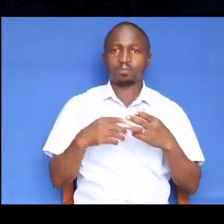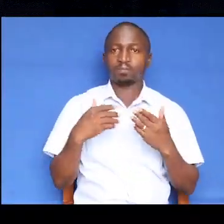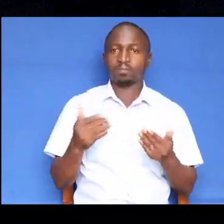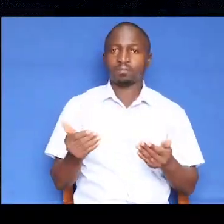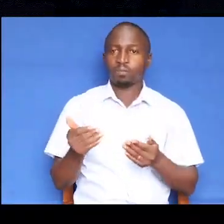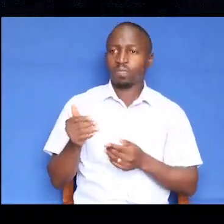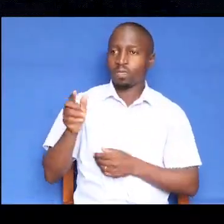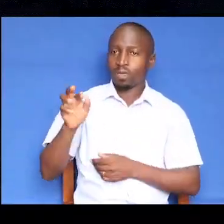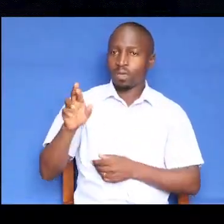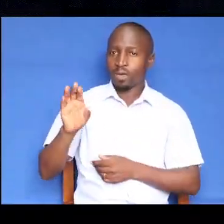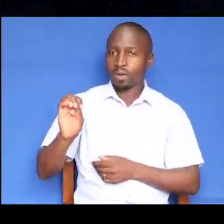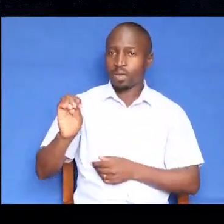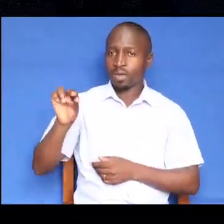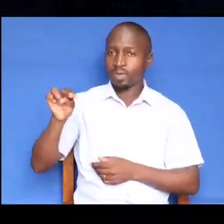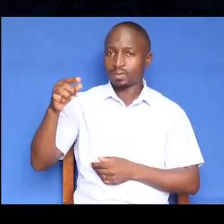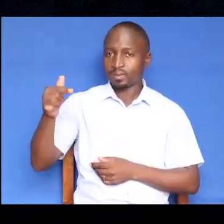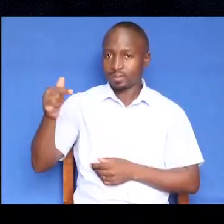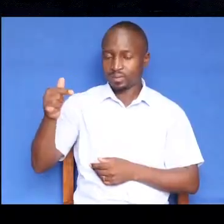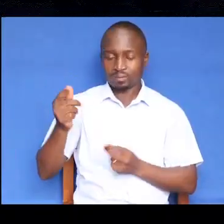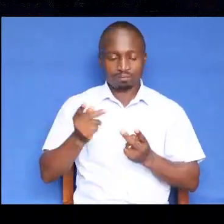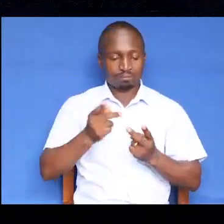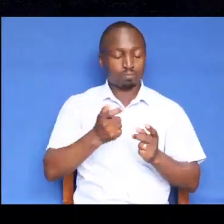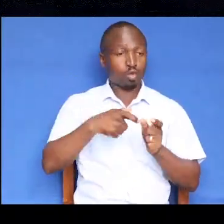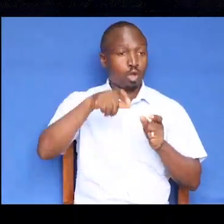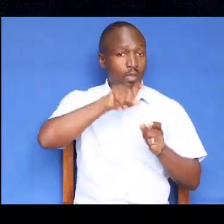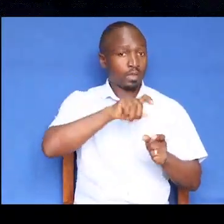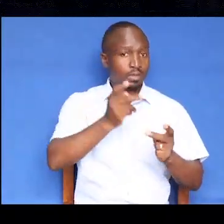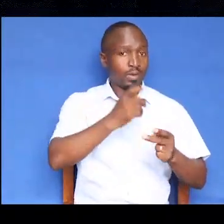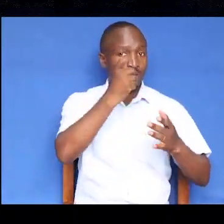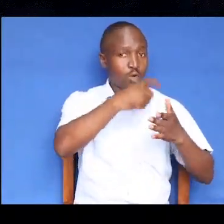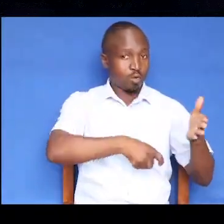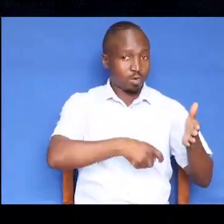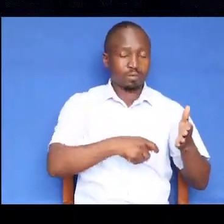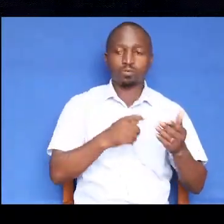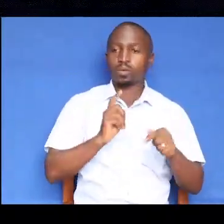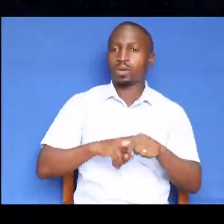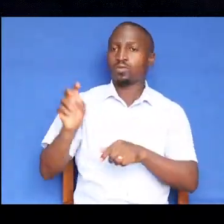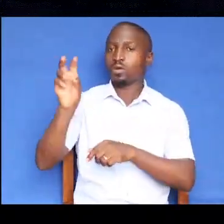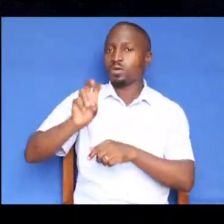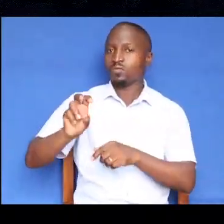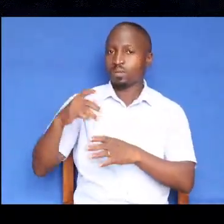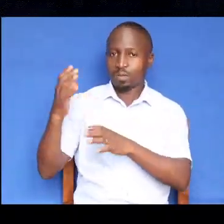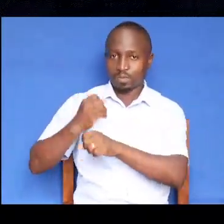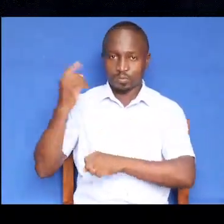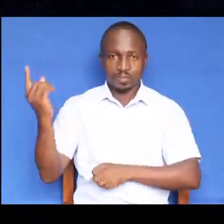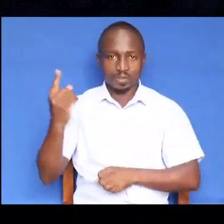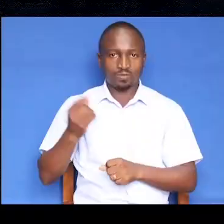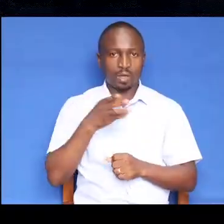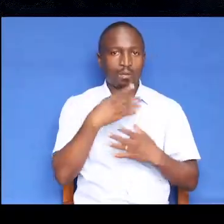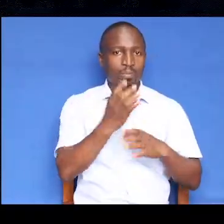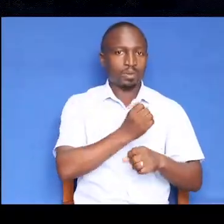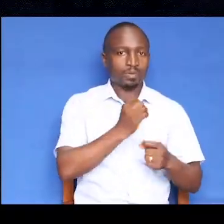question, there is rent. Rent is added when we compute the national income figure because rent is